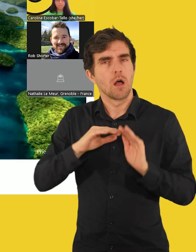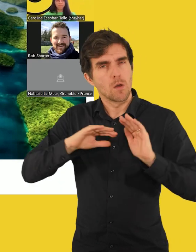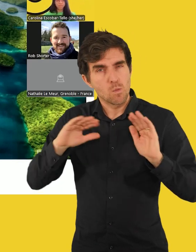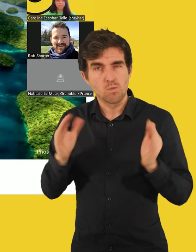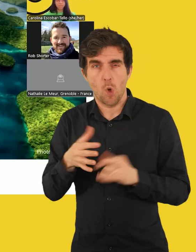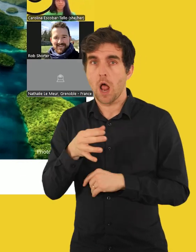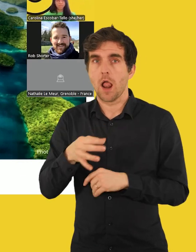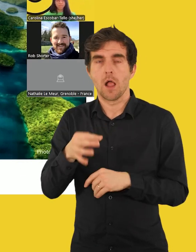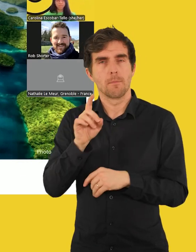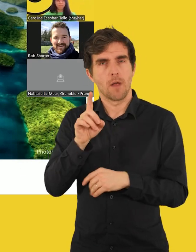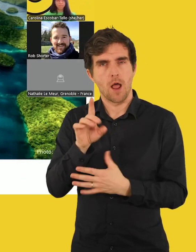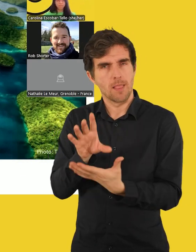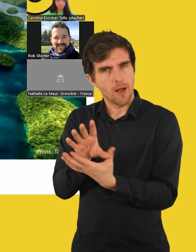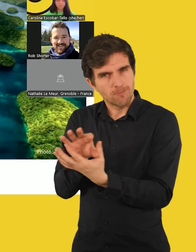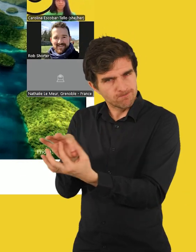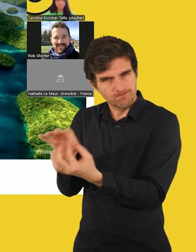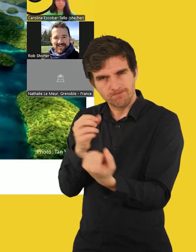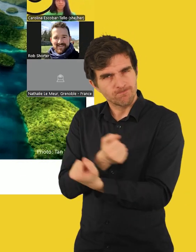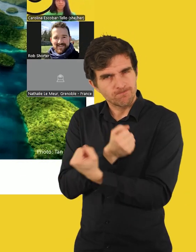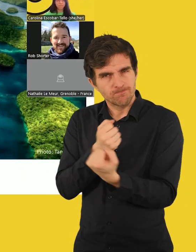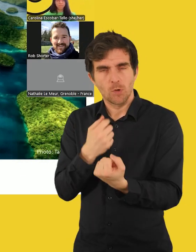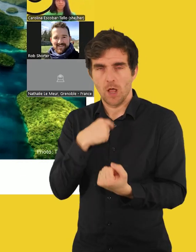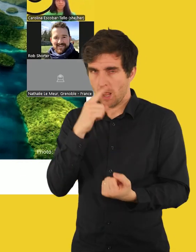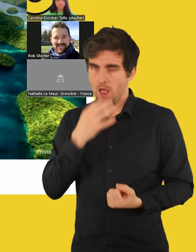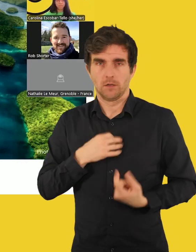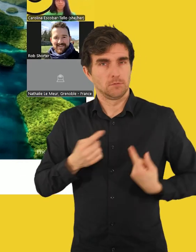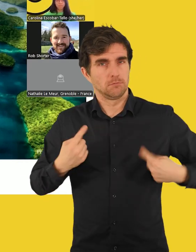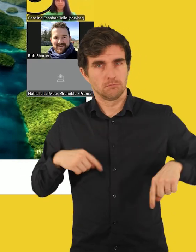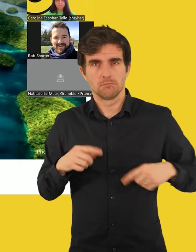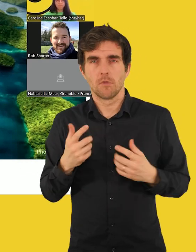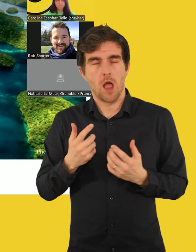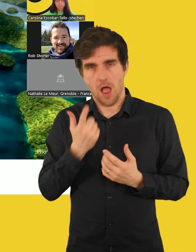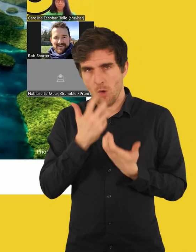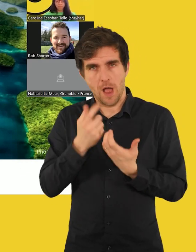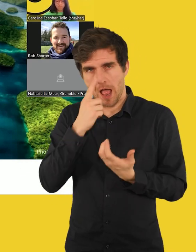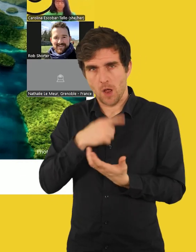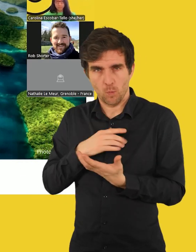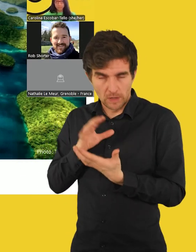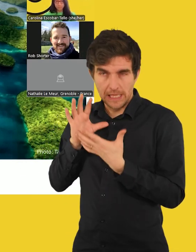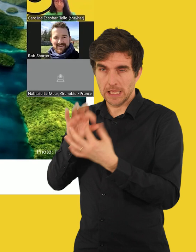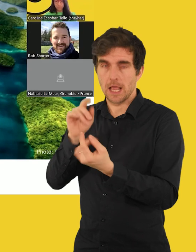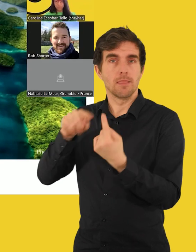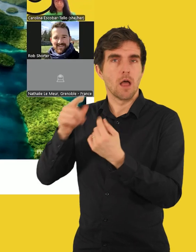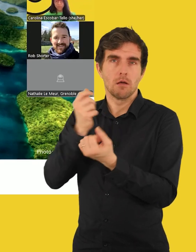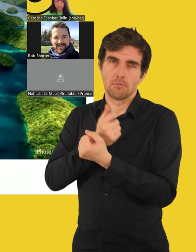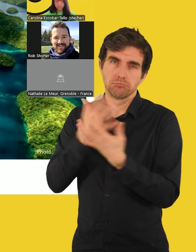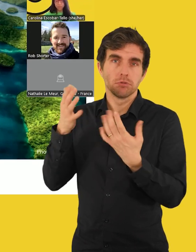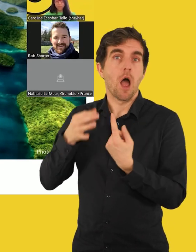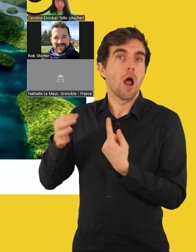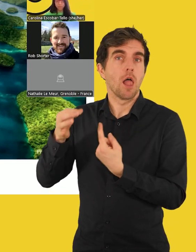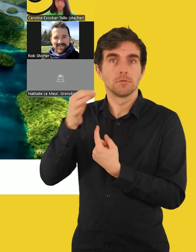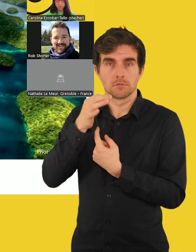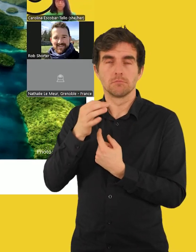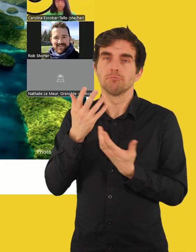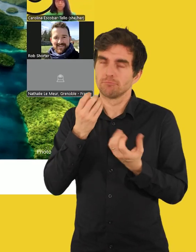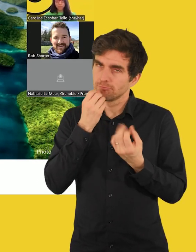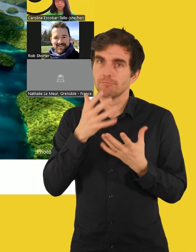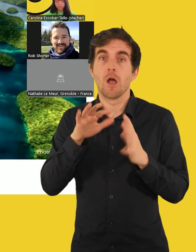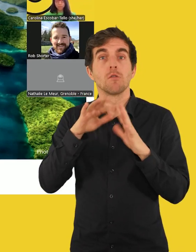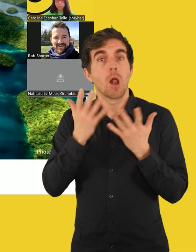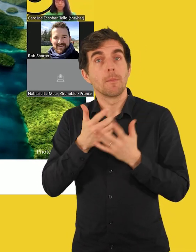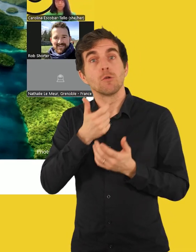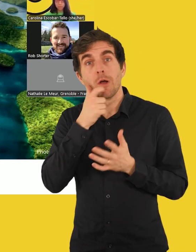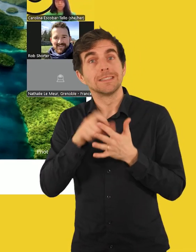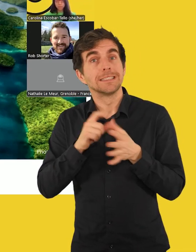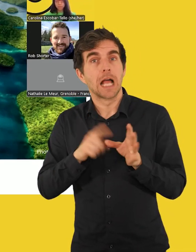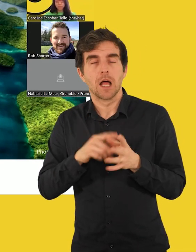picture because these are small islands, but they are connected. And we can ask ourselves, how can we connect up our many small islands? Well, of course,